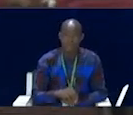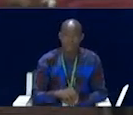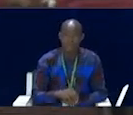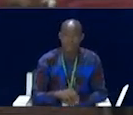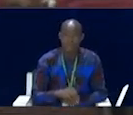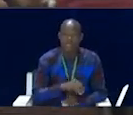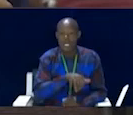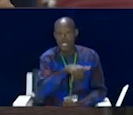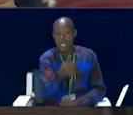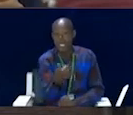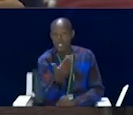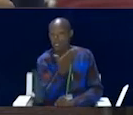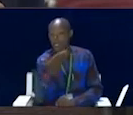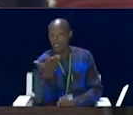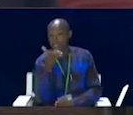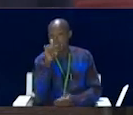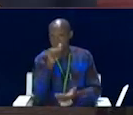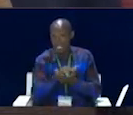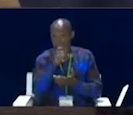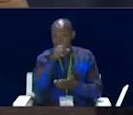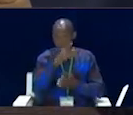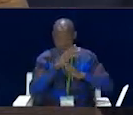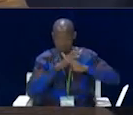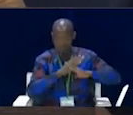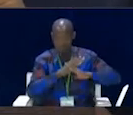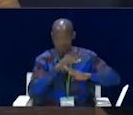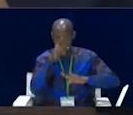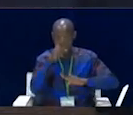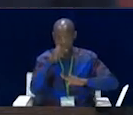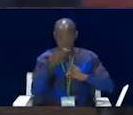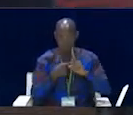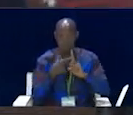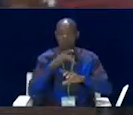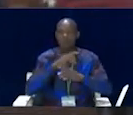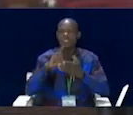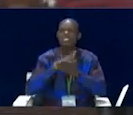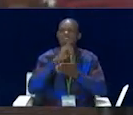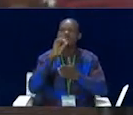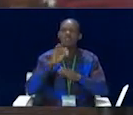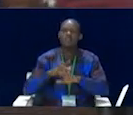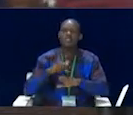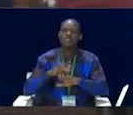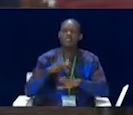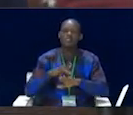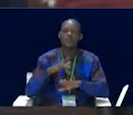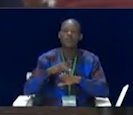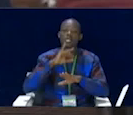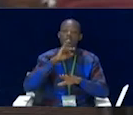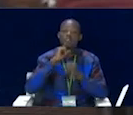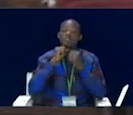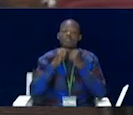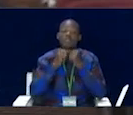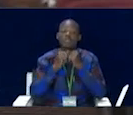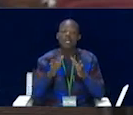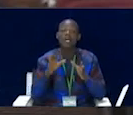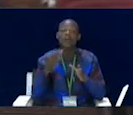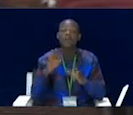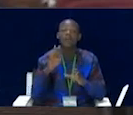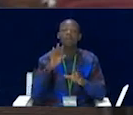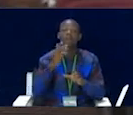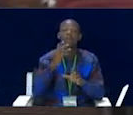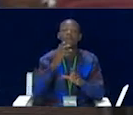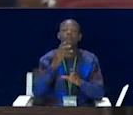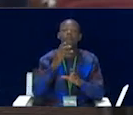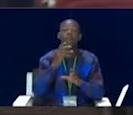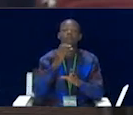Another thing that can hinder you from receiving the divine touch is lack of faith. Faith is